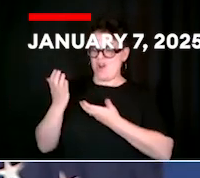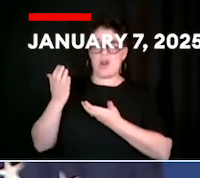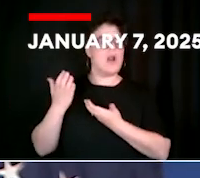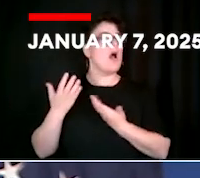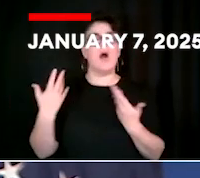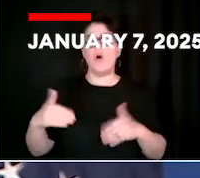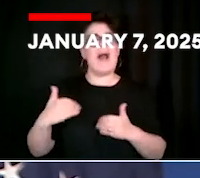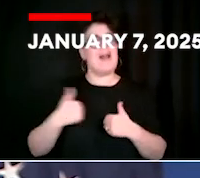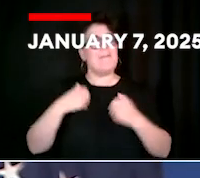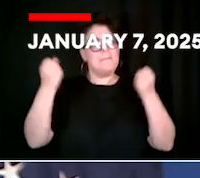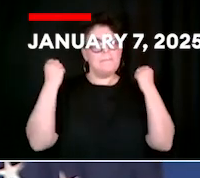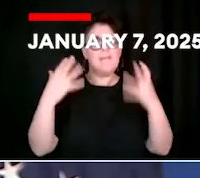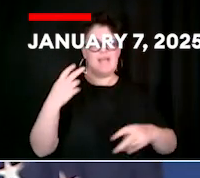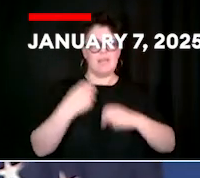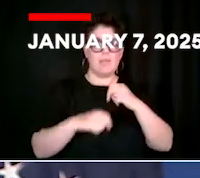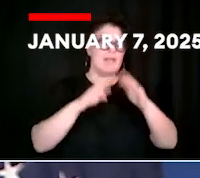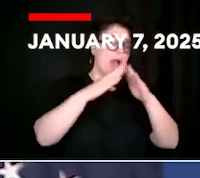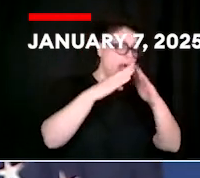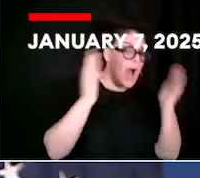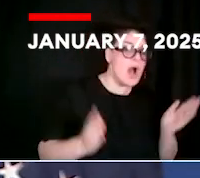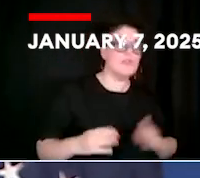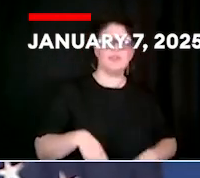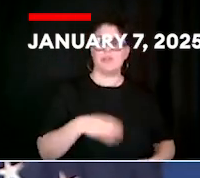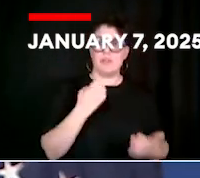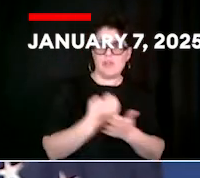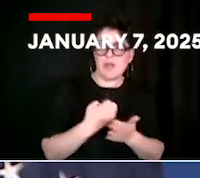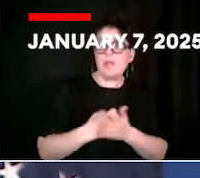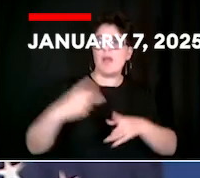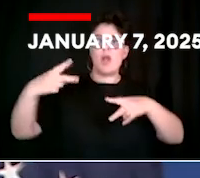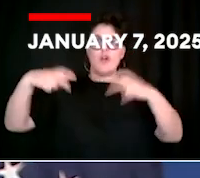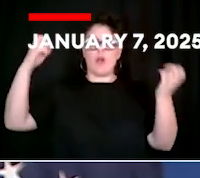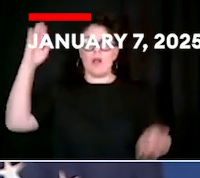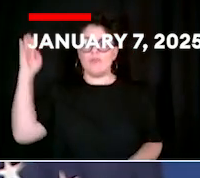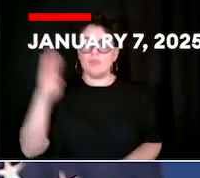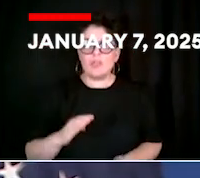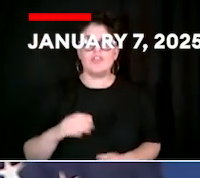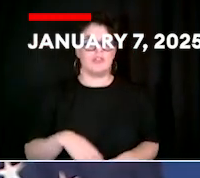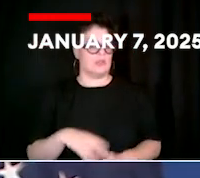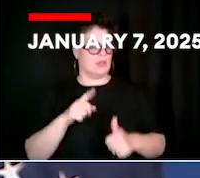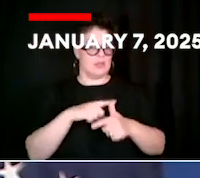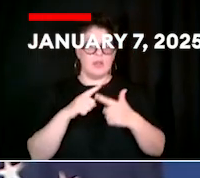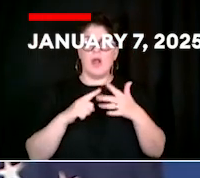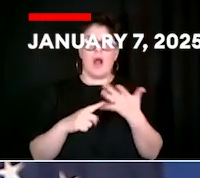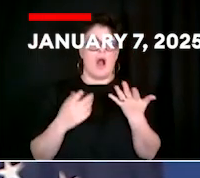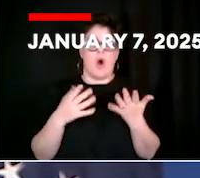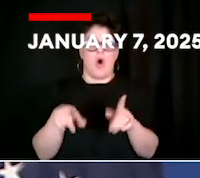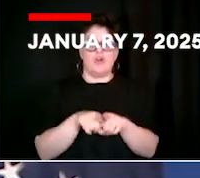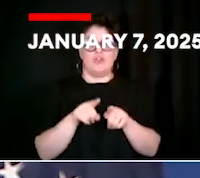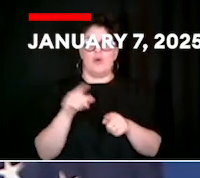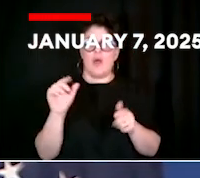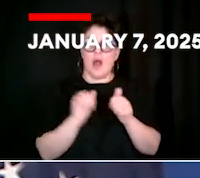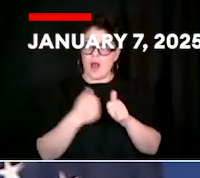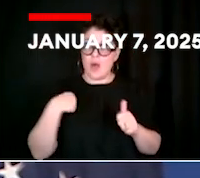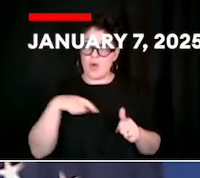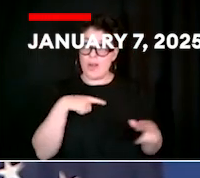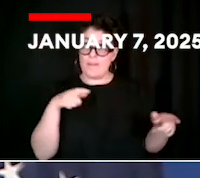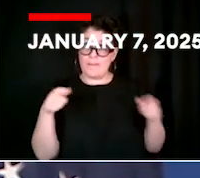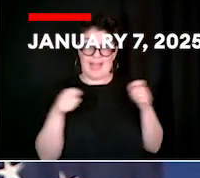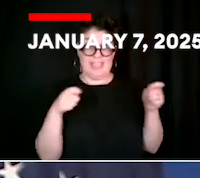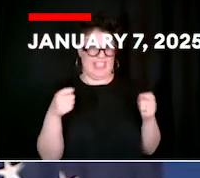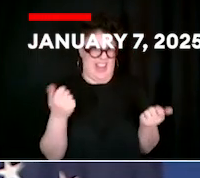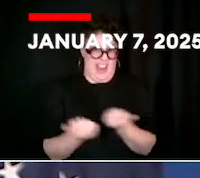our economy, to bringing down crime, to how we're managing for everything